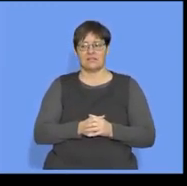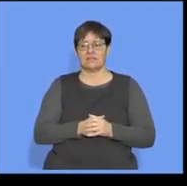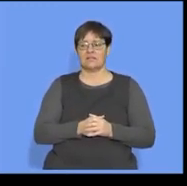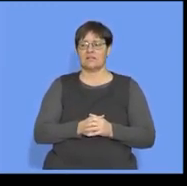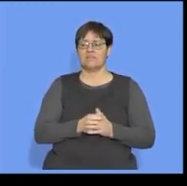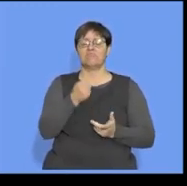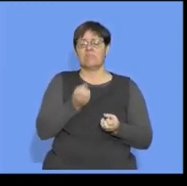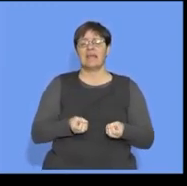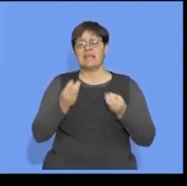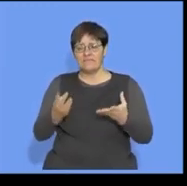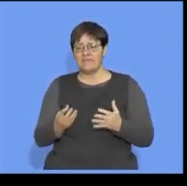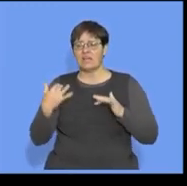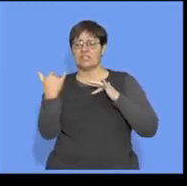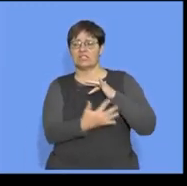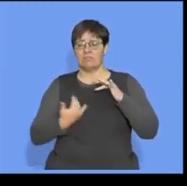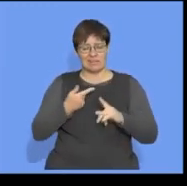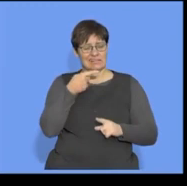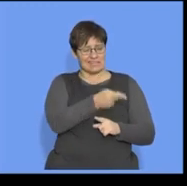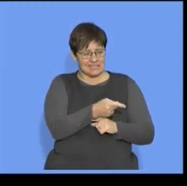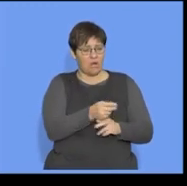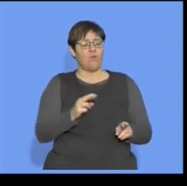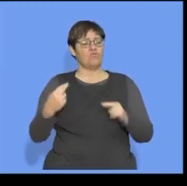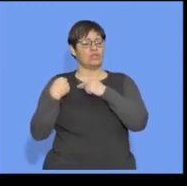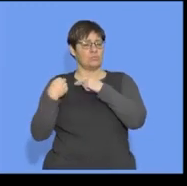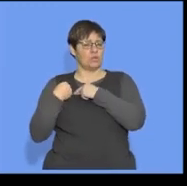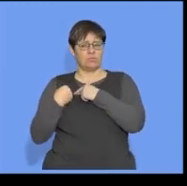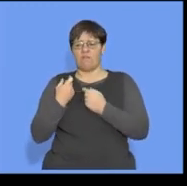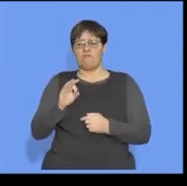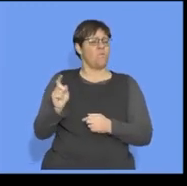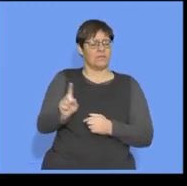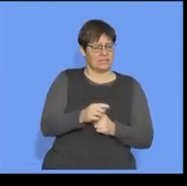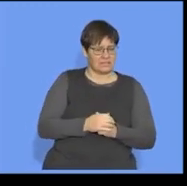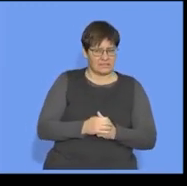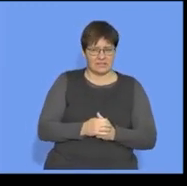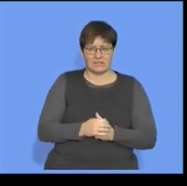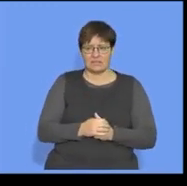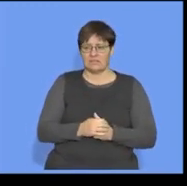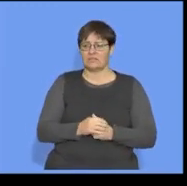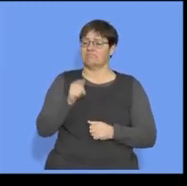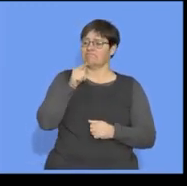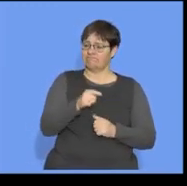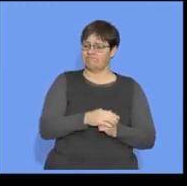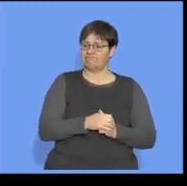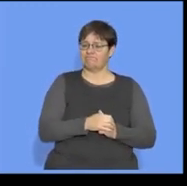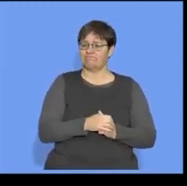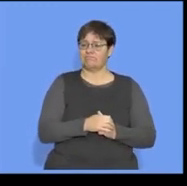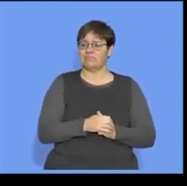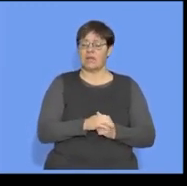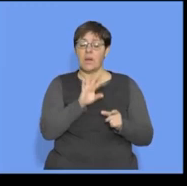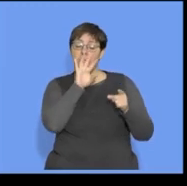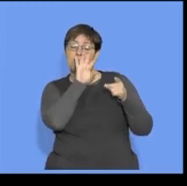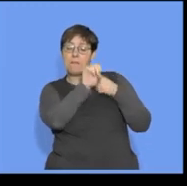says, give the stimulus to which these receptors are responsible for.